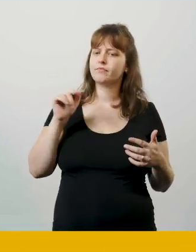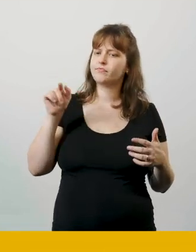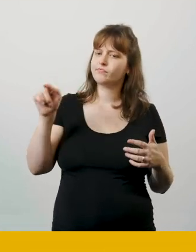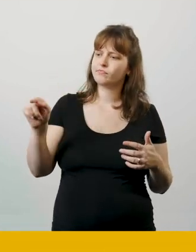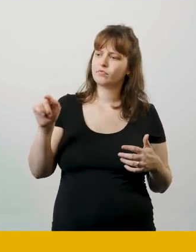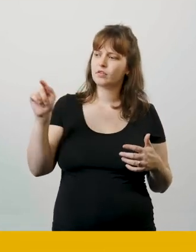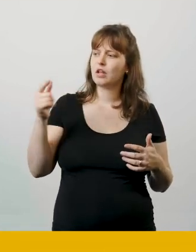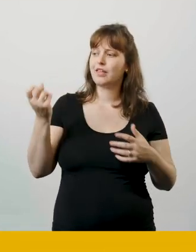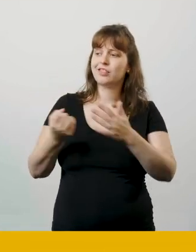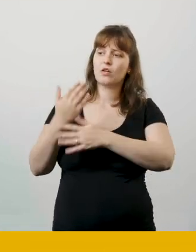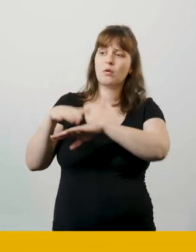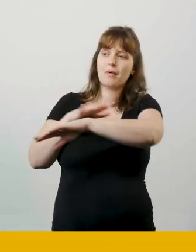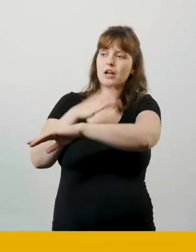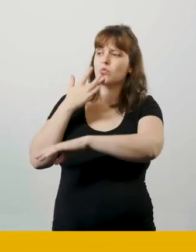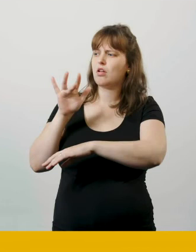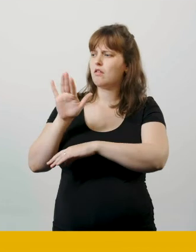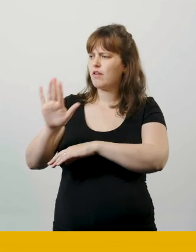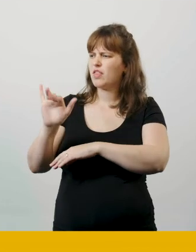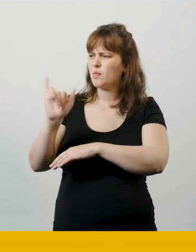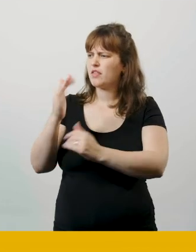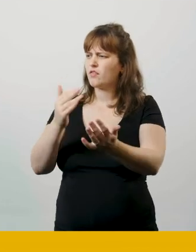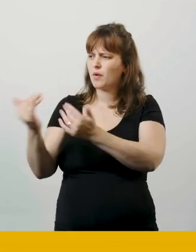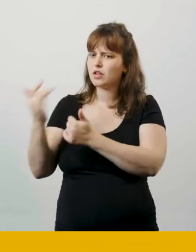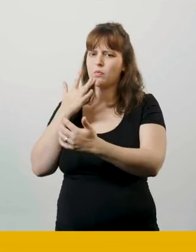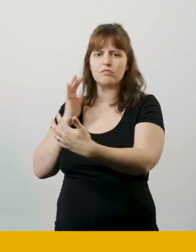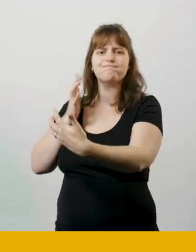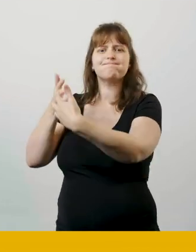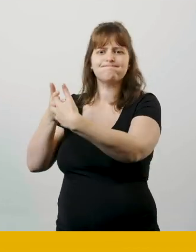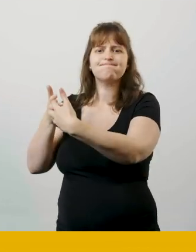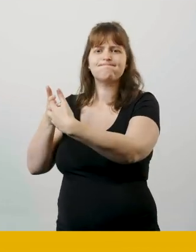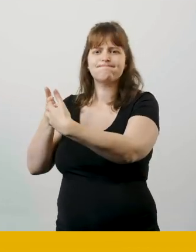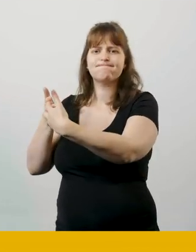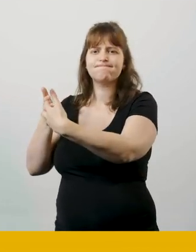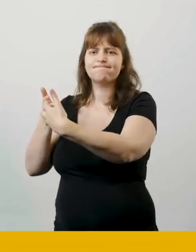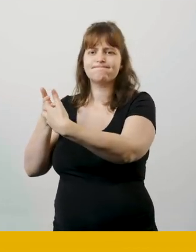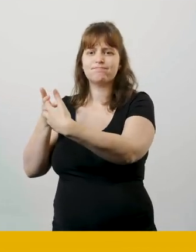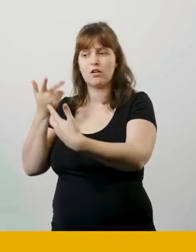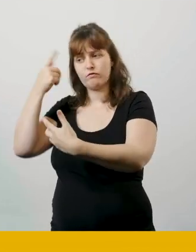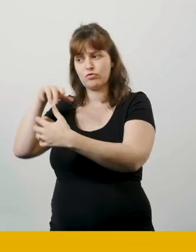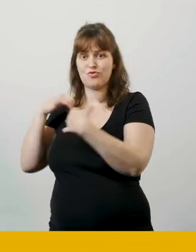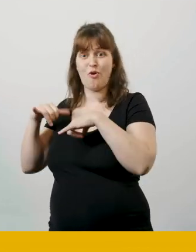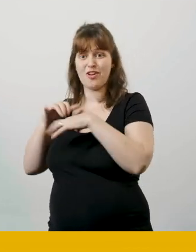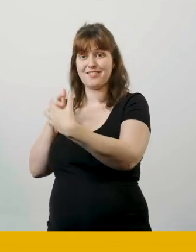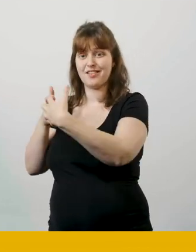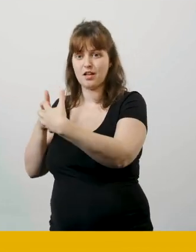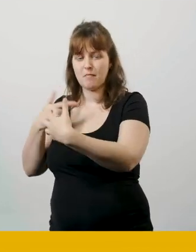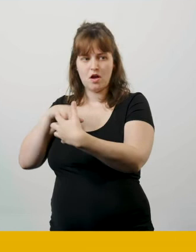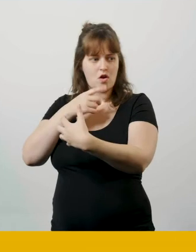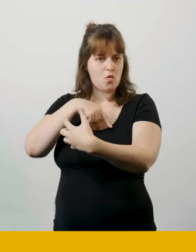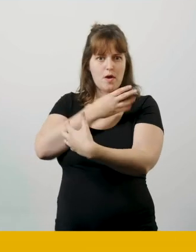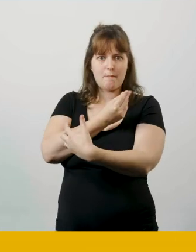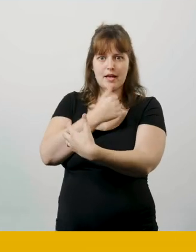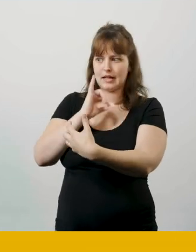new markets such as young white collars, but we are afraid that if we do something too